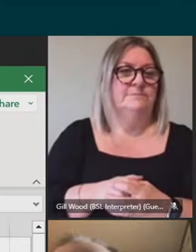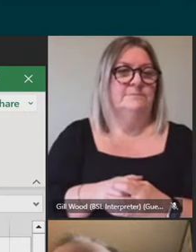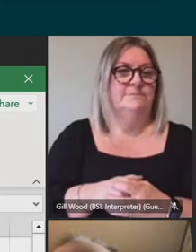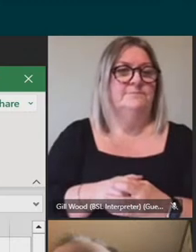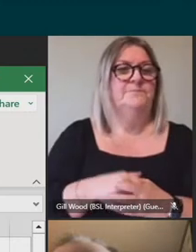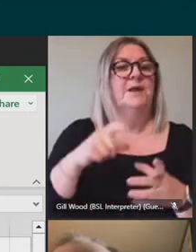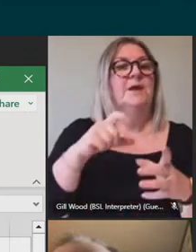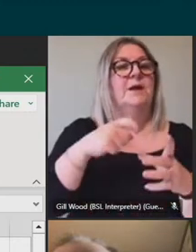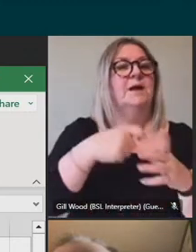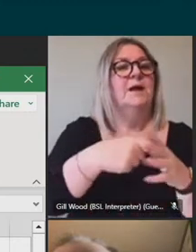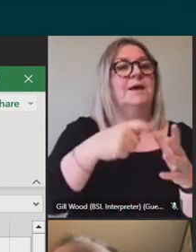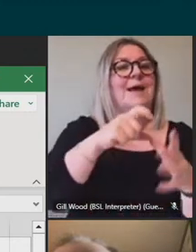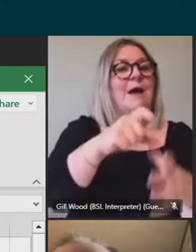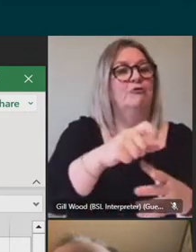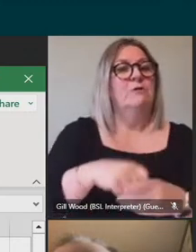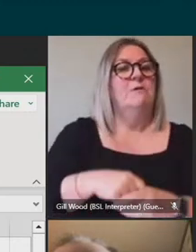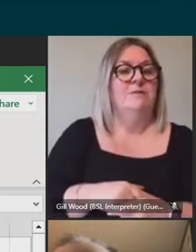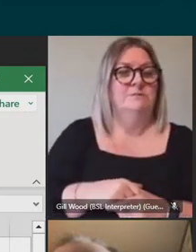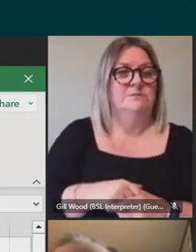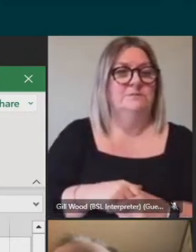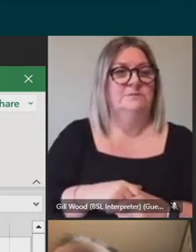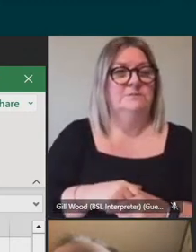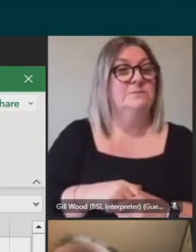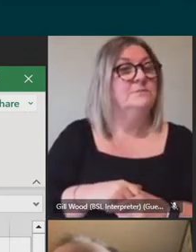Councillor Karen Carruthers.